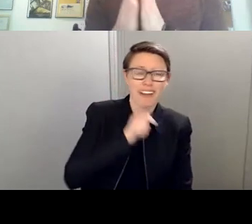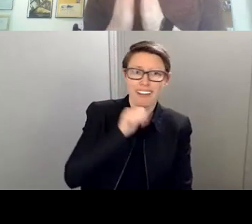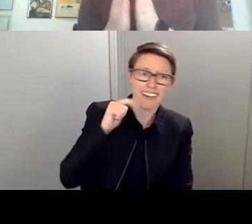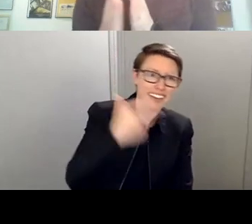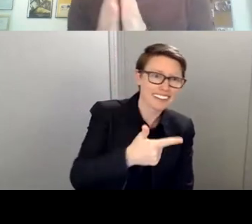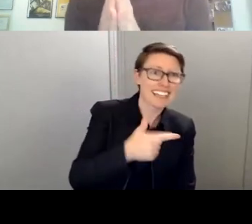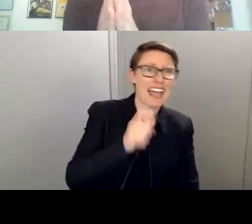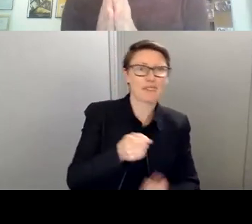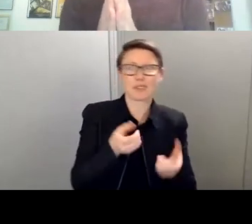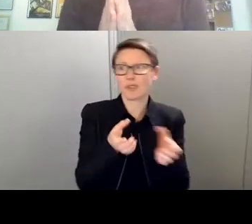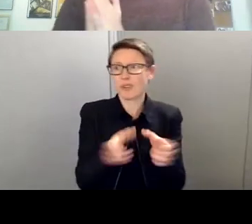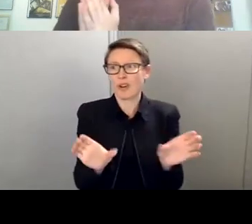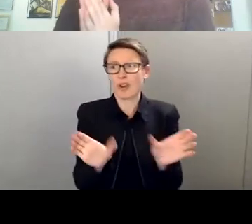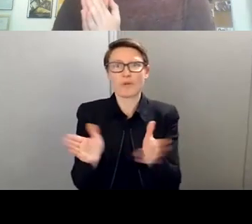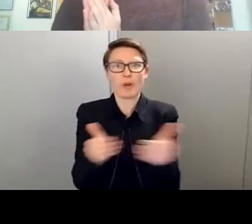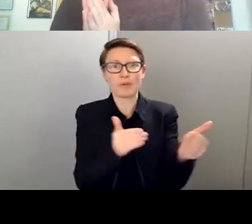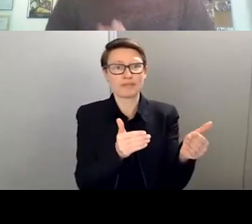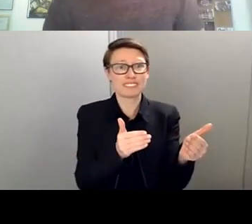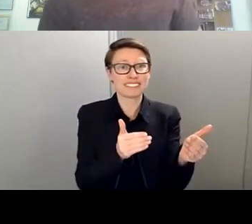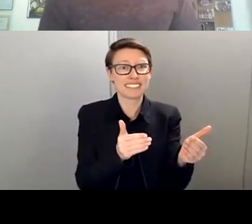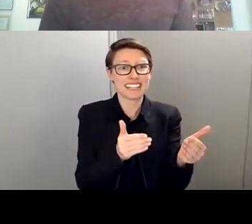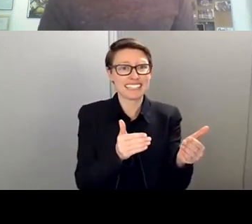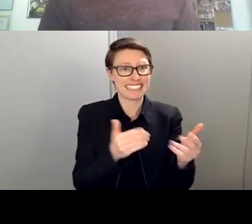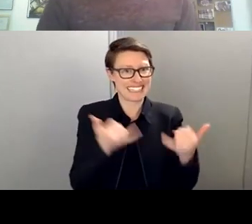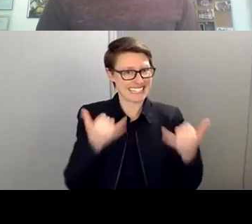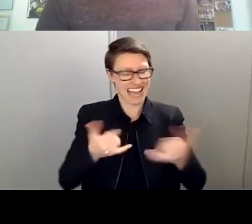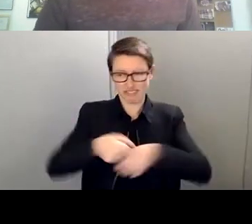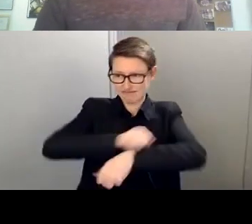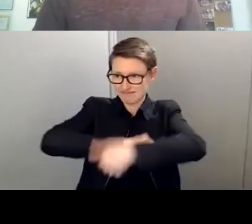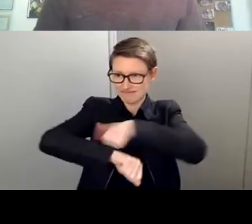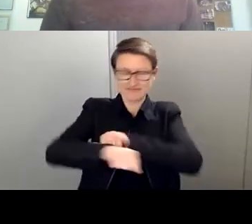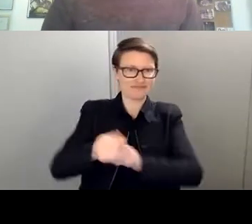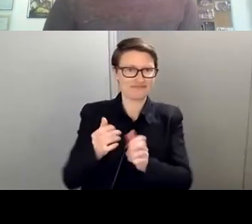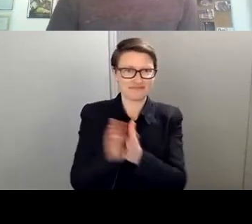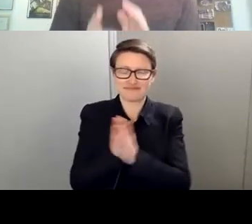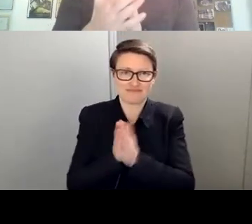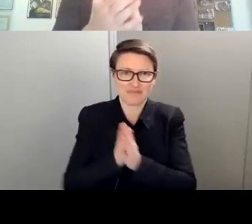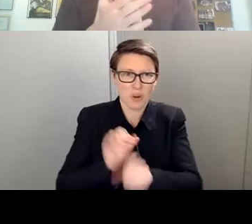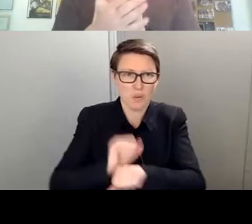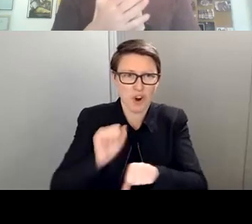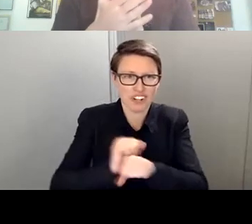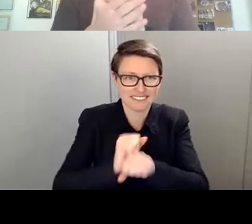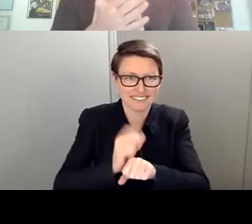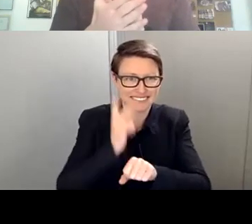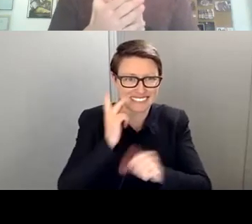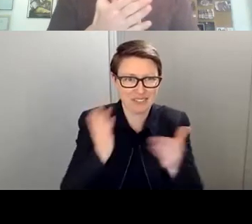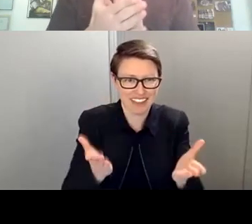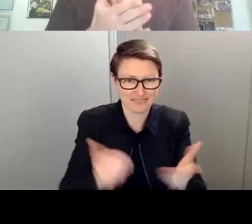panel has been amazing so far. Let's get some work done. See you guys in the breakout rooms. Thank you guys.